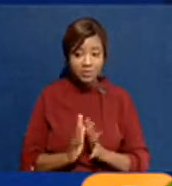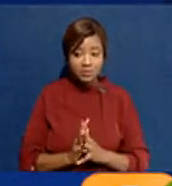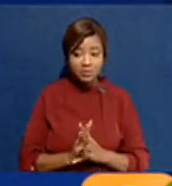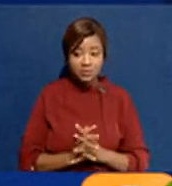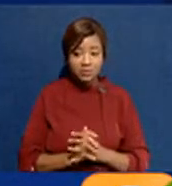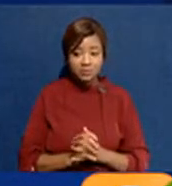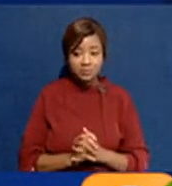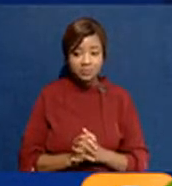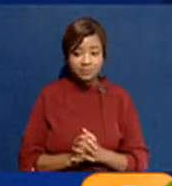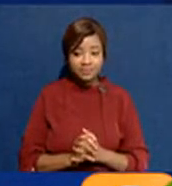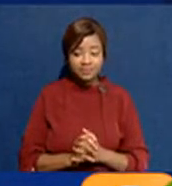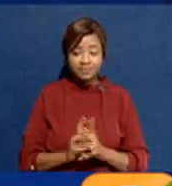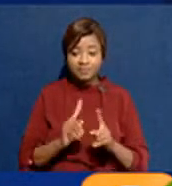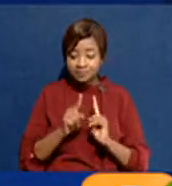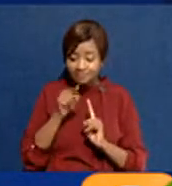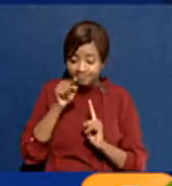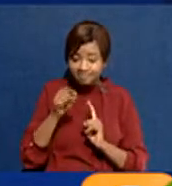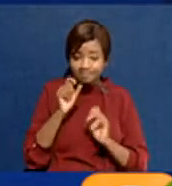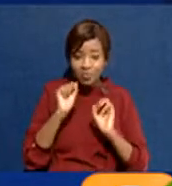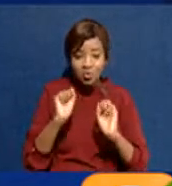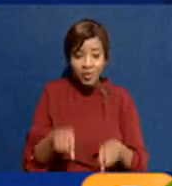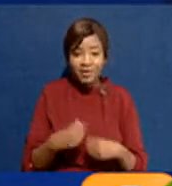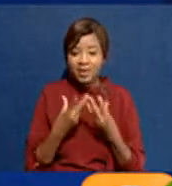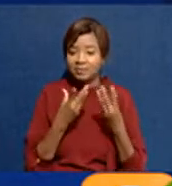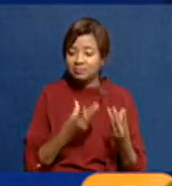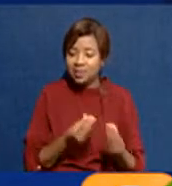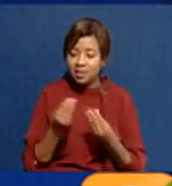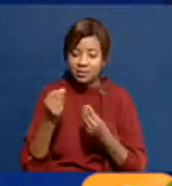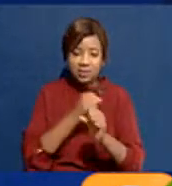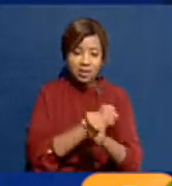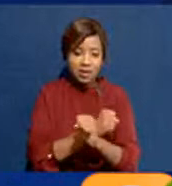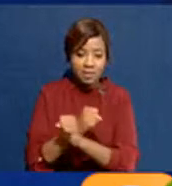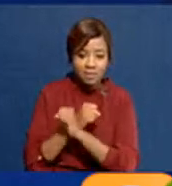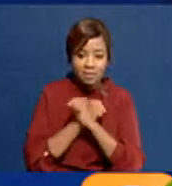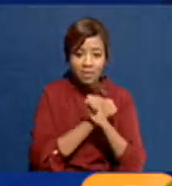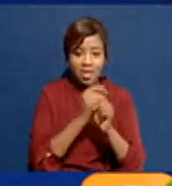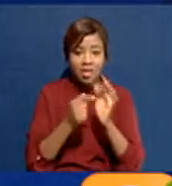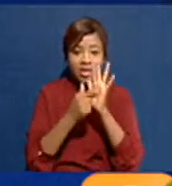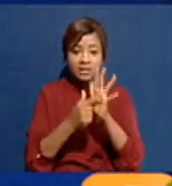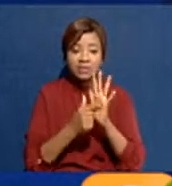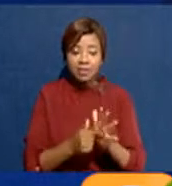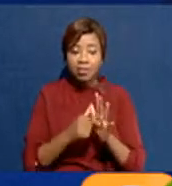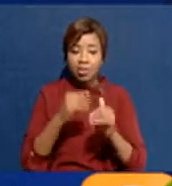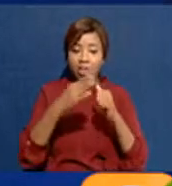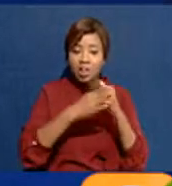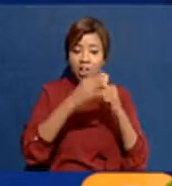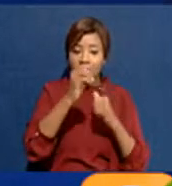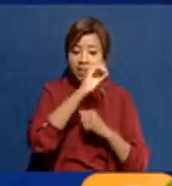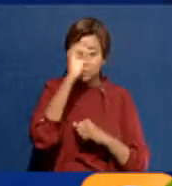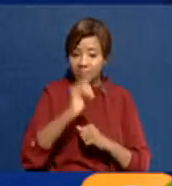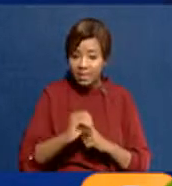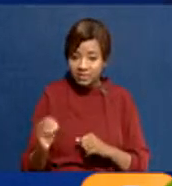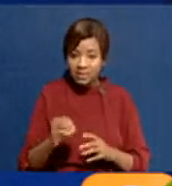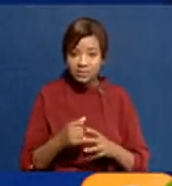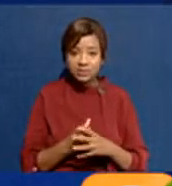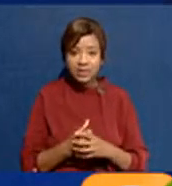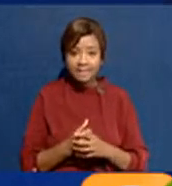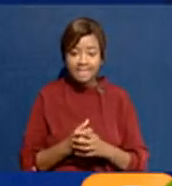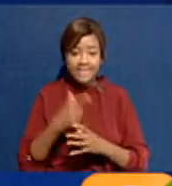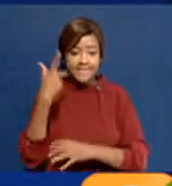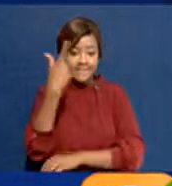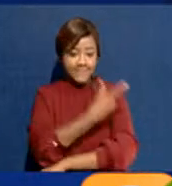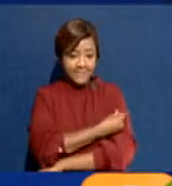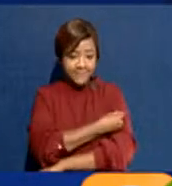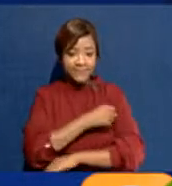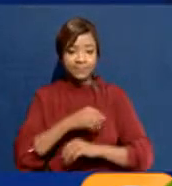something which can actually be very easily be preventable. We talk about 90%, you know, immunization